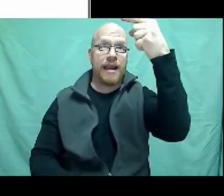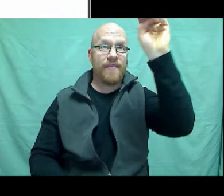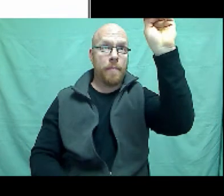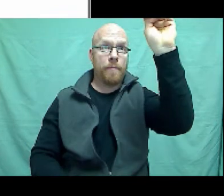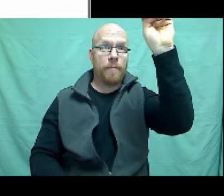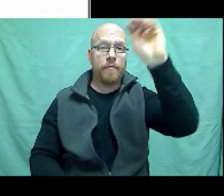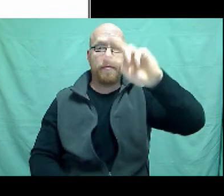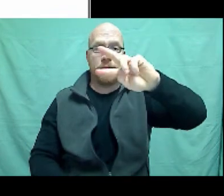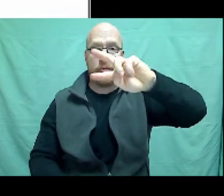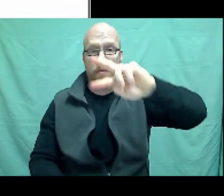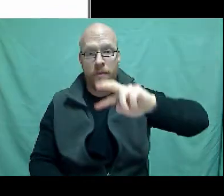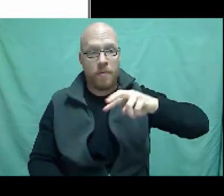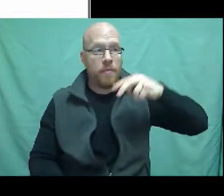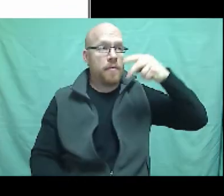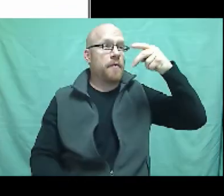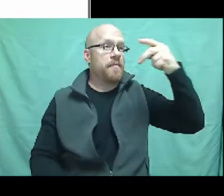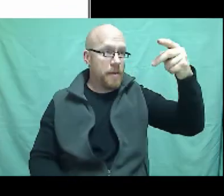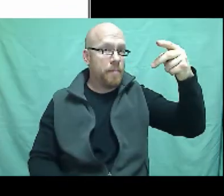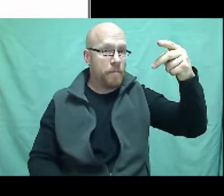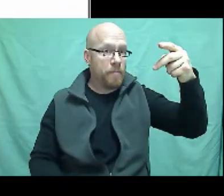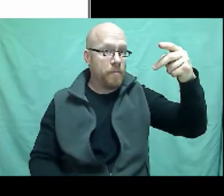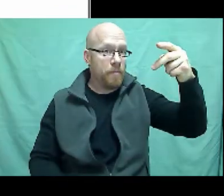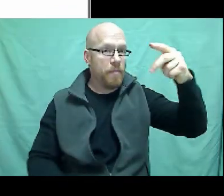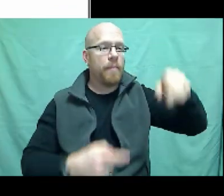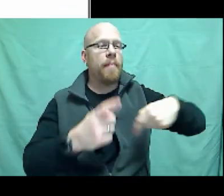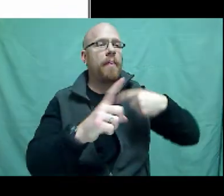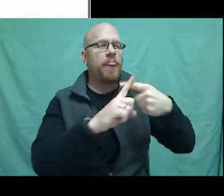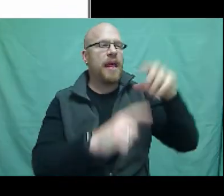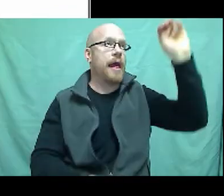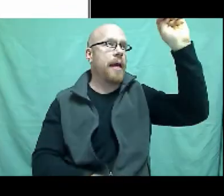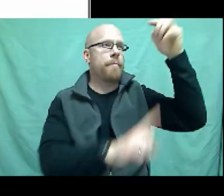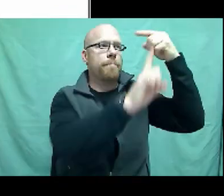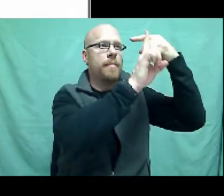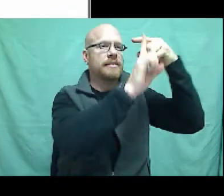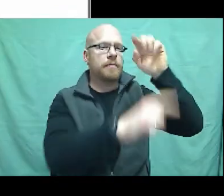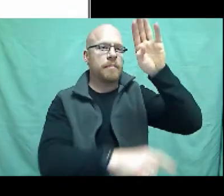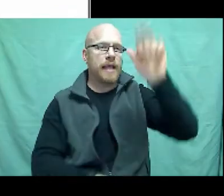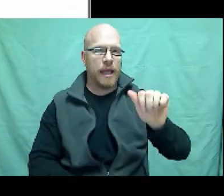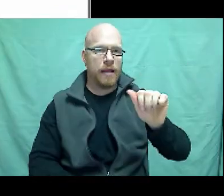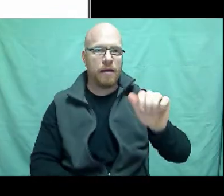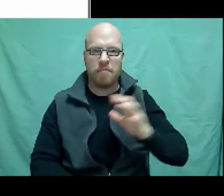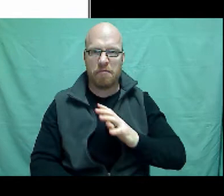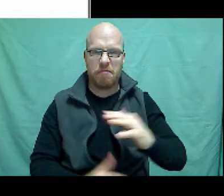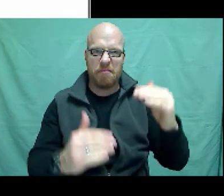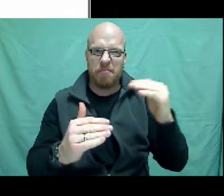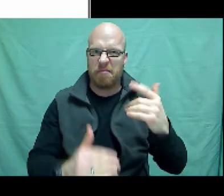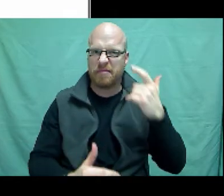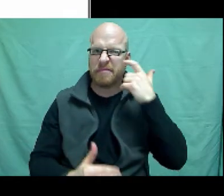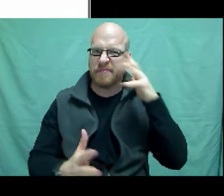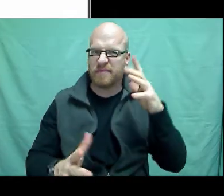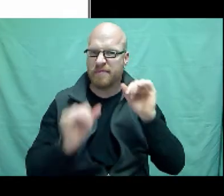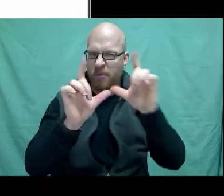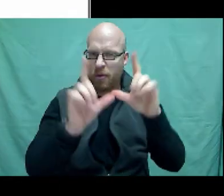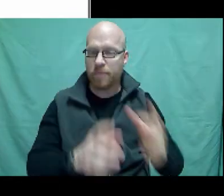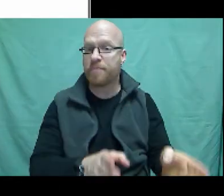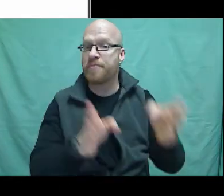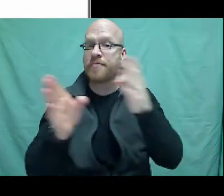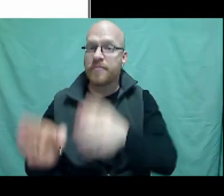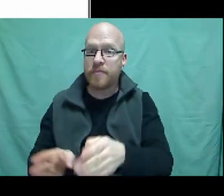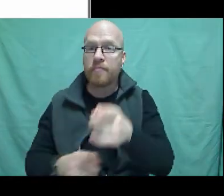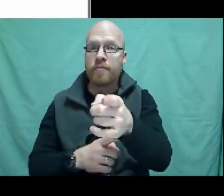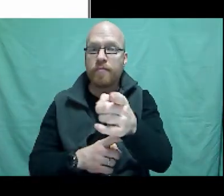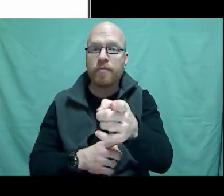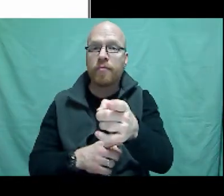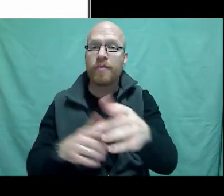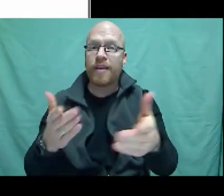If we have a over b raised to the negative m, we can take the reciprocal of b over a and raise that to the